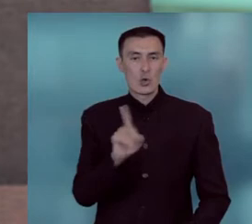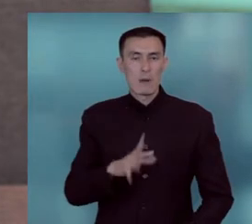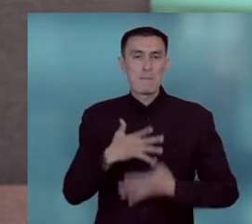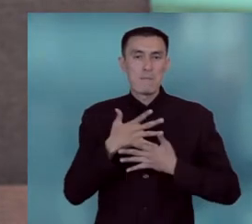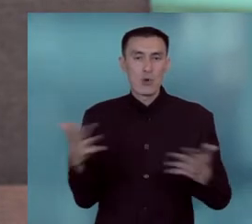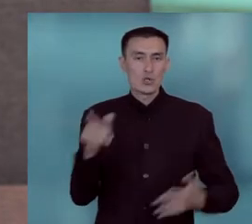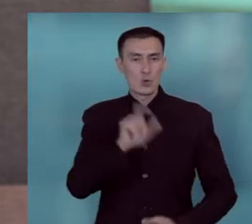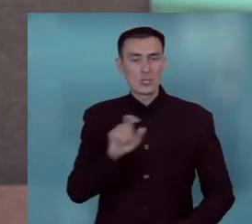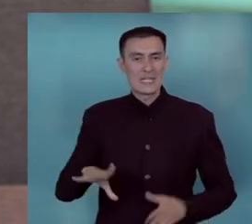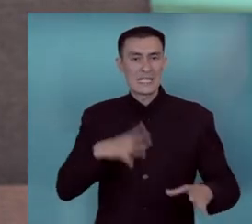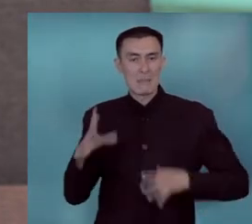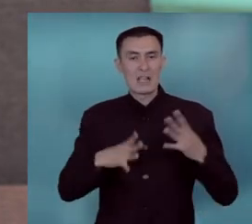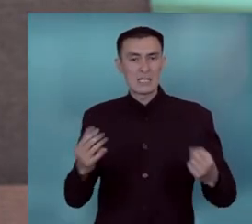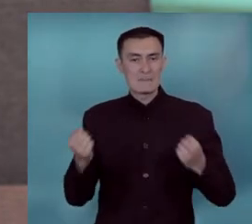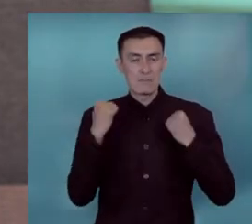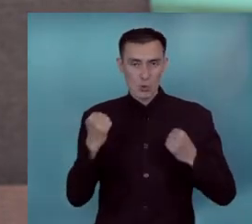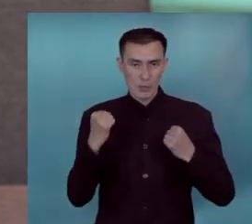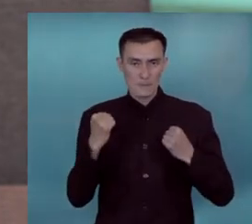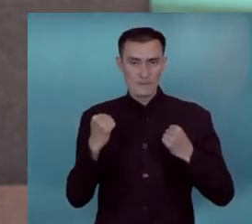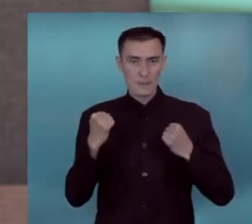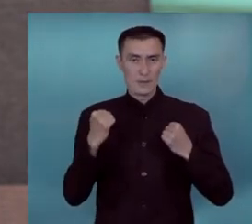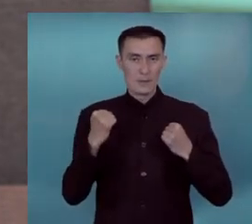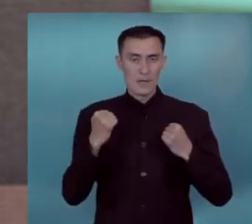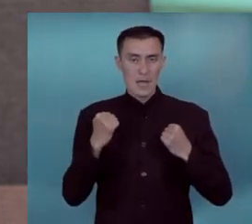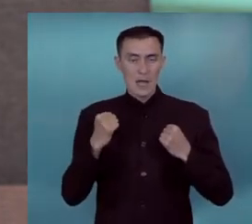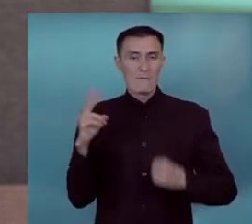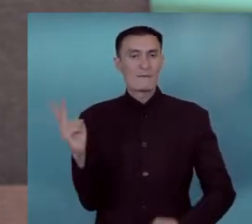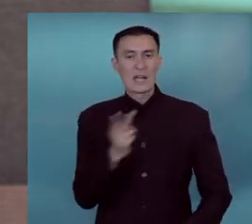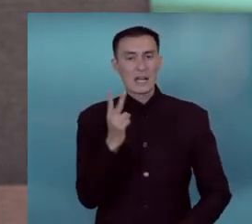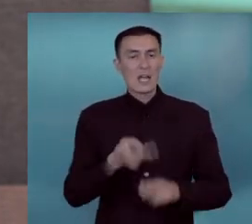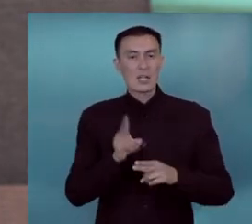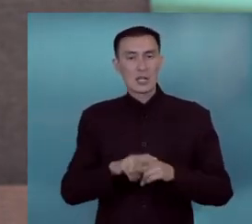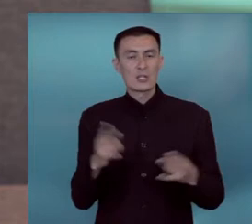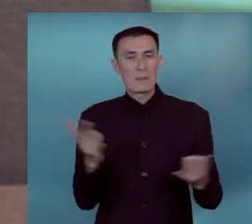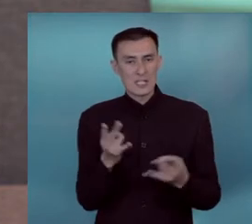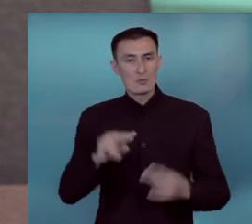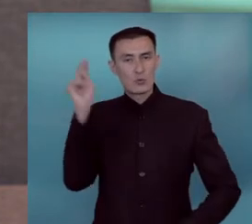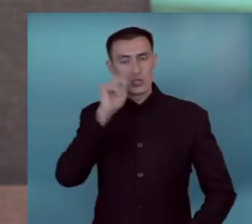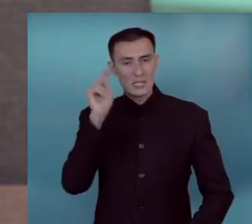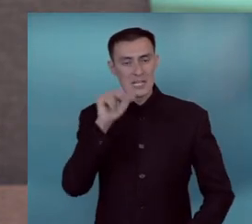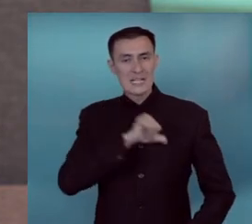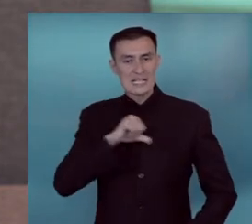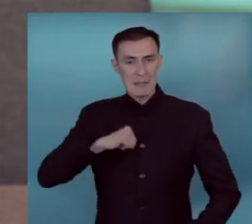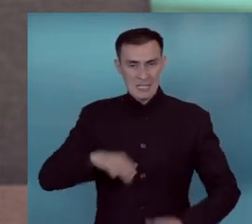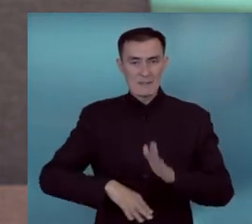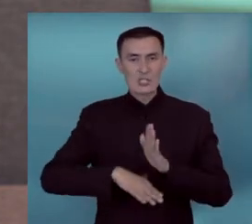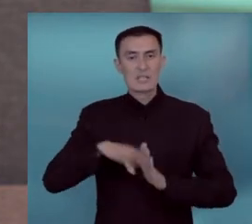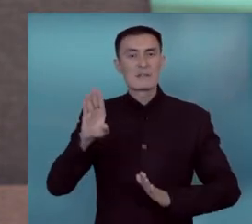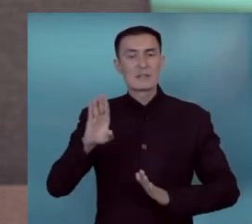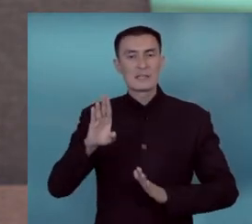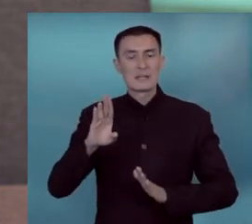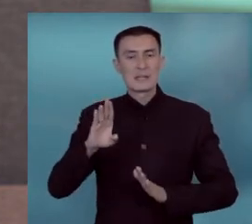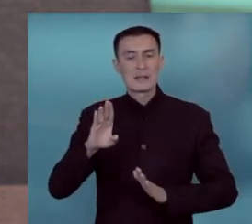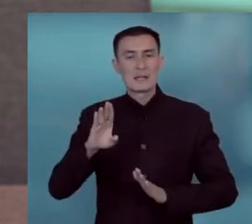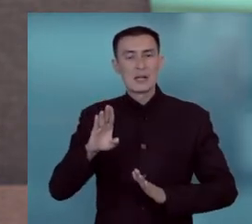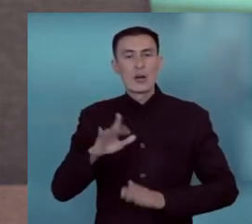I wish, firstly, that more people would do sport, then study and perfect themselves. There are a lot of ensuing things. We